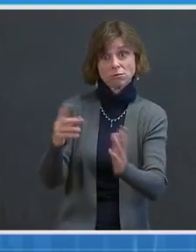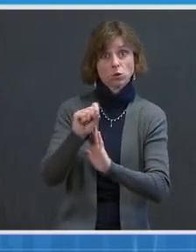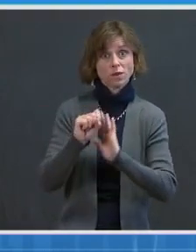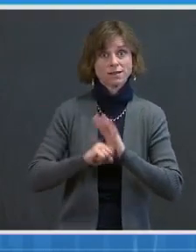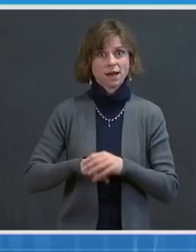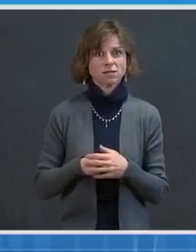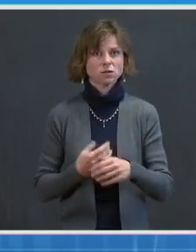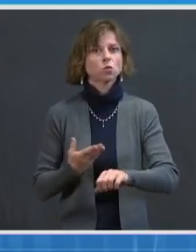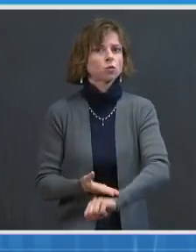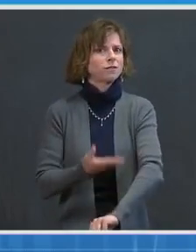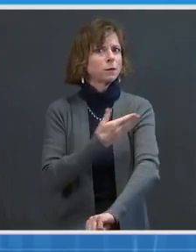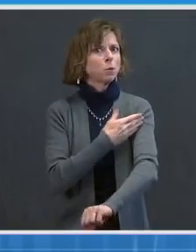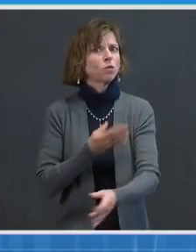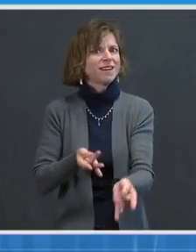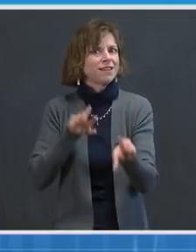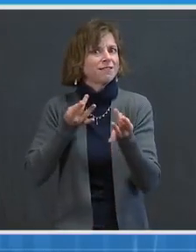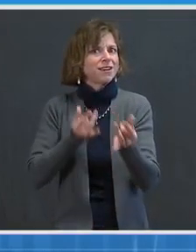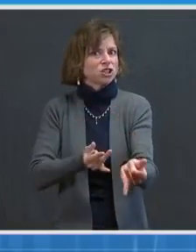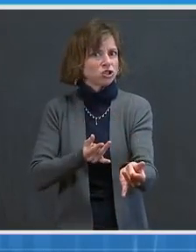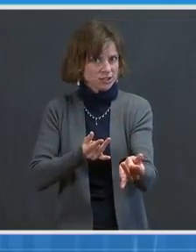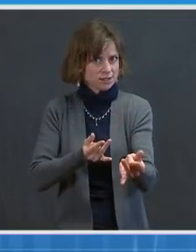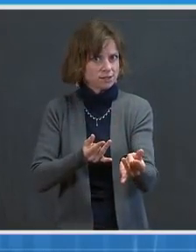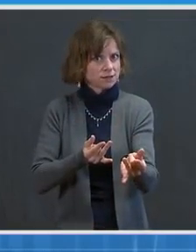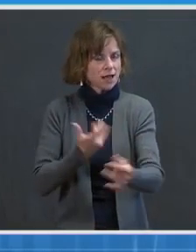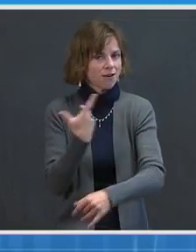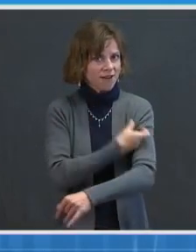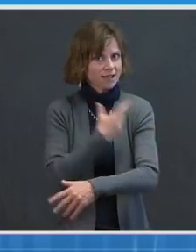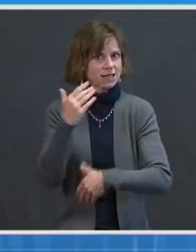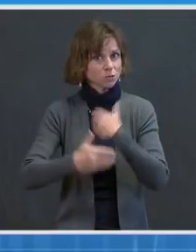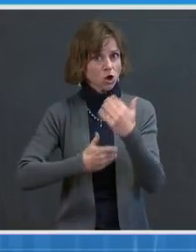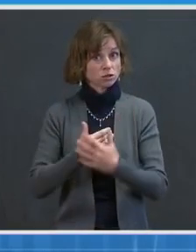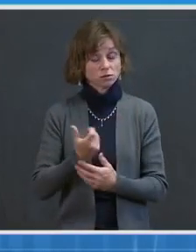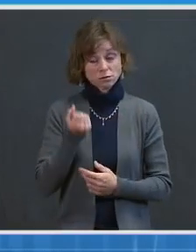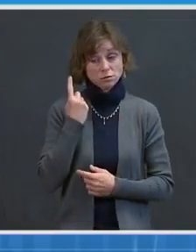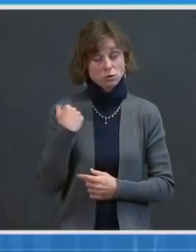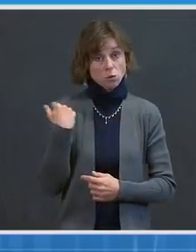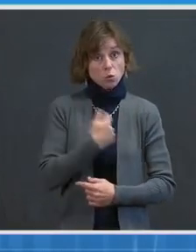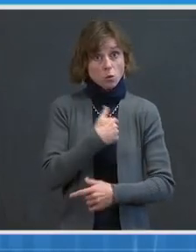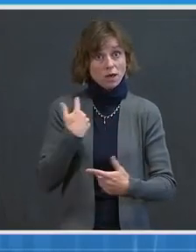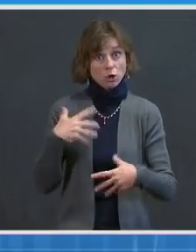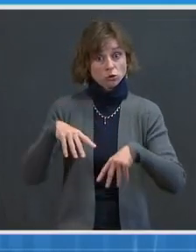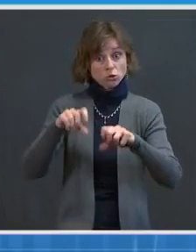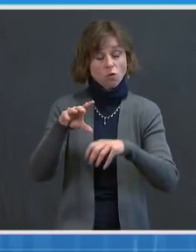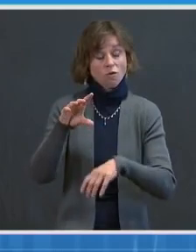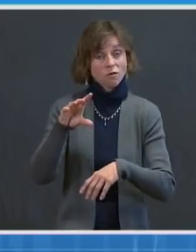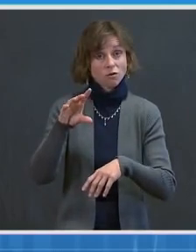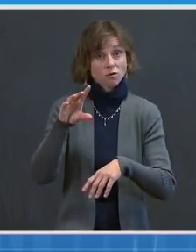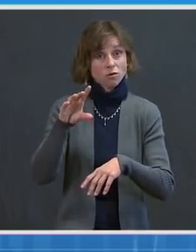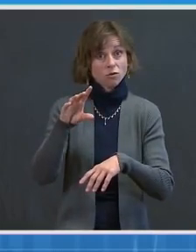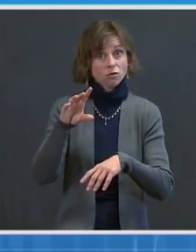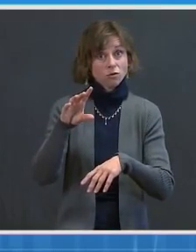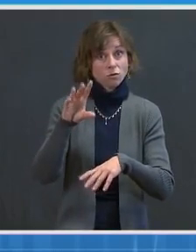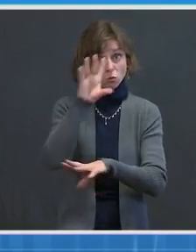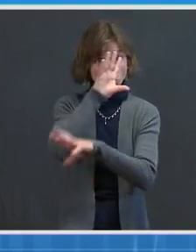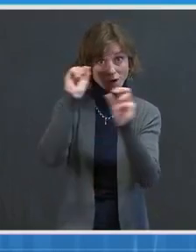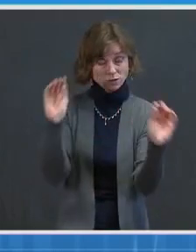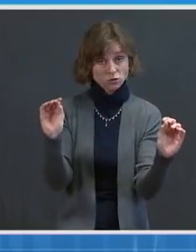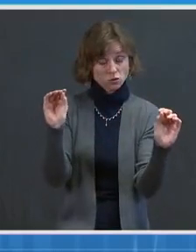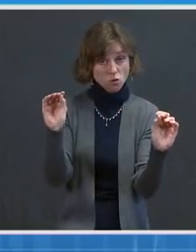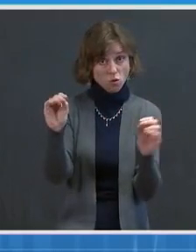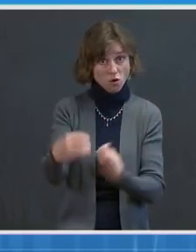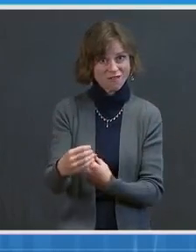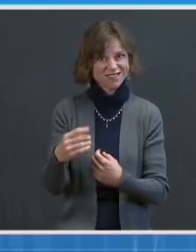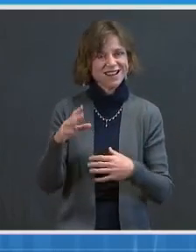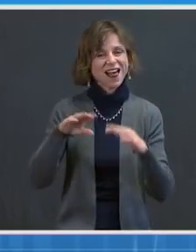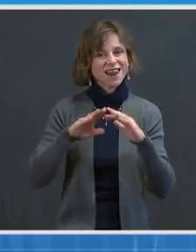vaccination process. When we arrived, less than half of vaccines distributed to states were administered. Today, that number